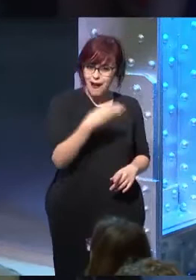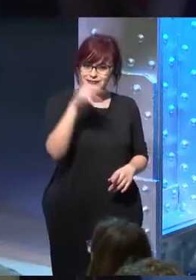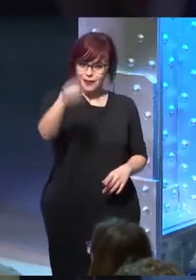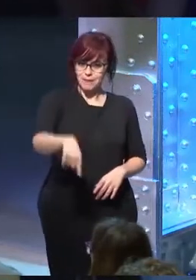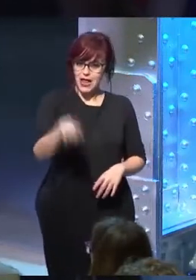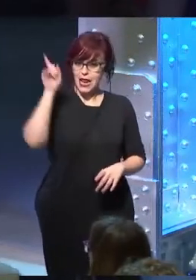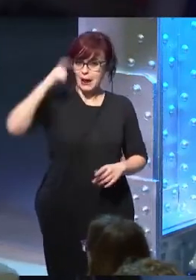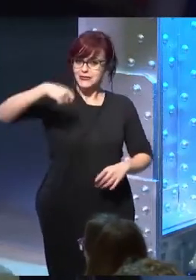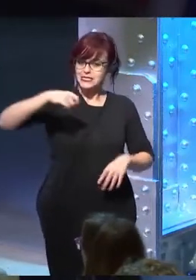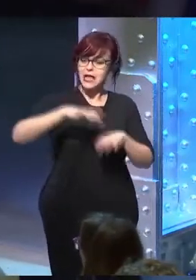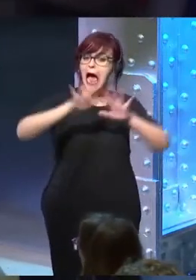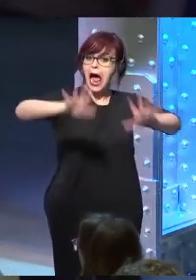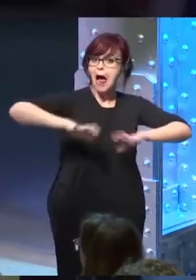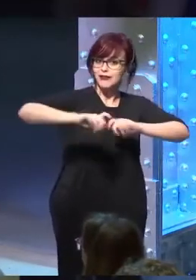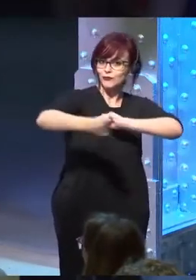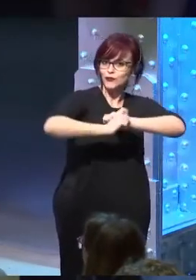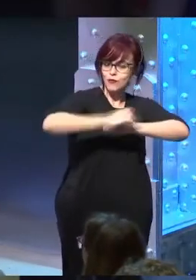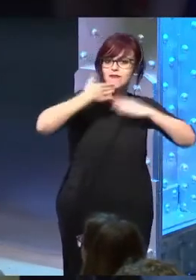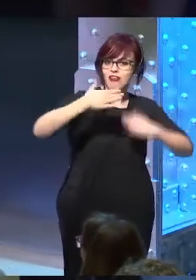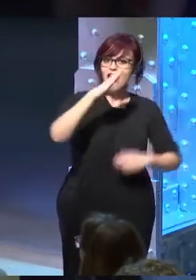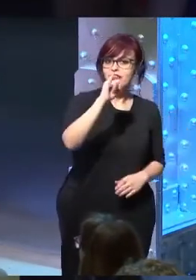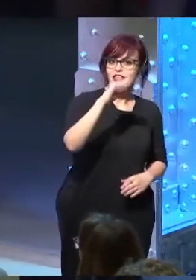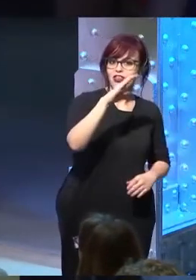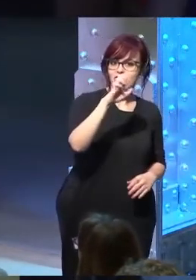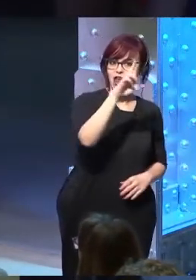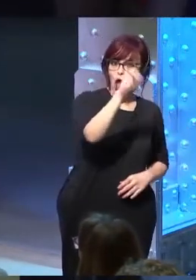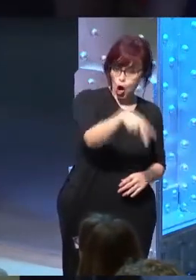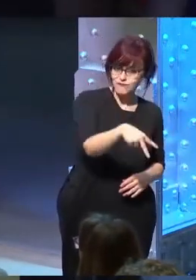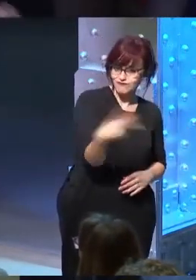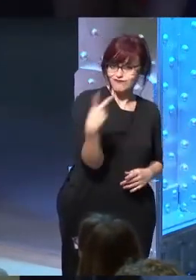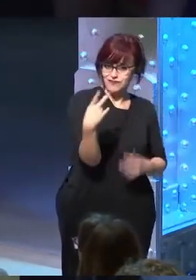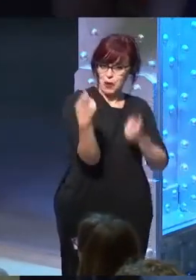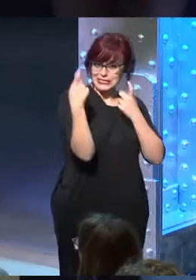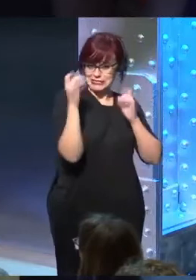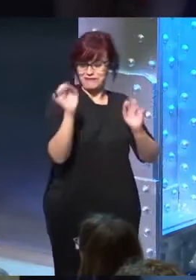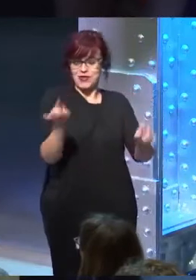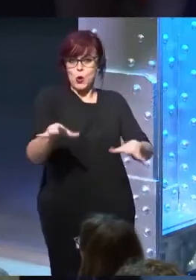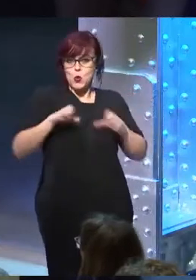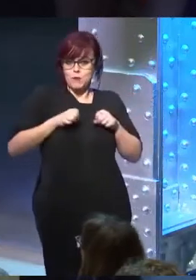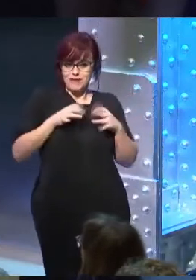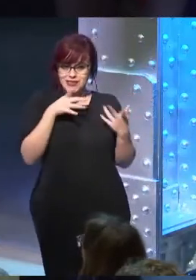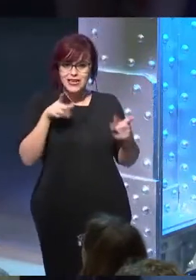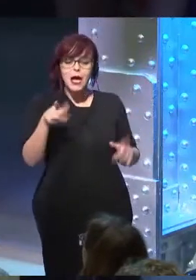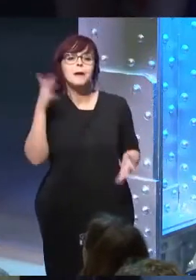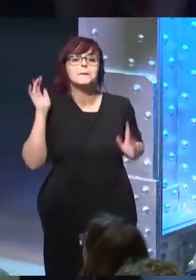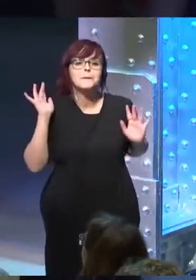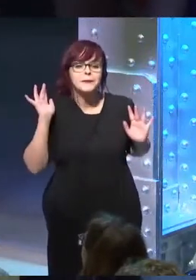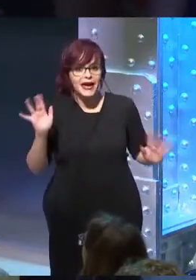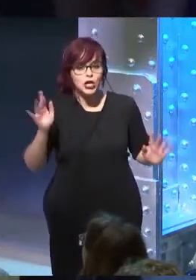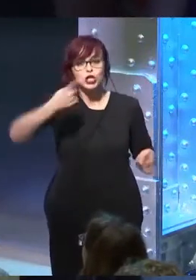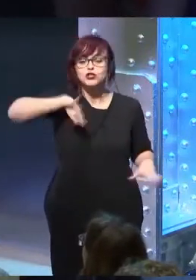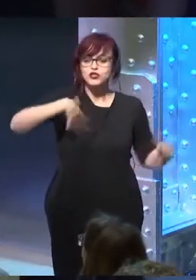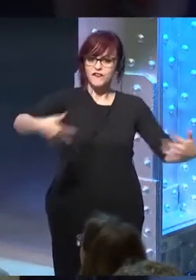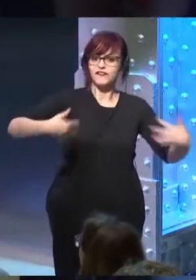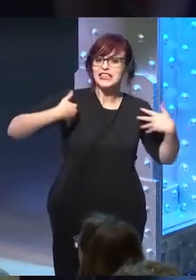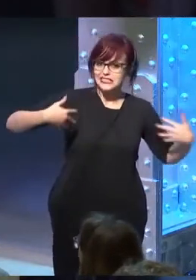Cicero himself. Again, we're not simply the victims of our classical inheritance,